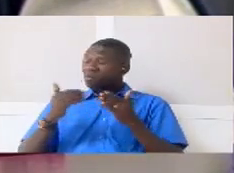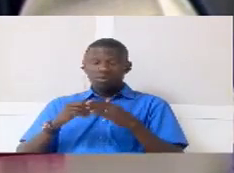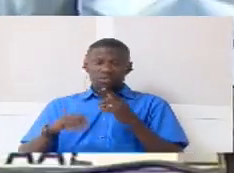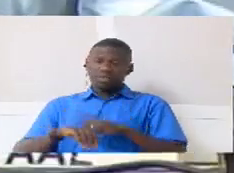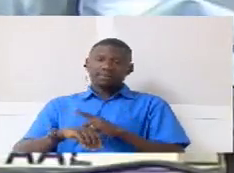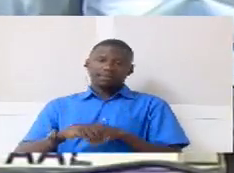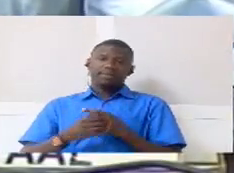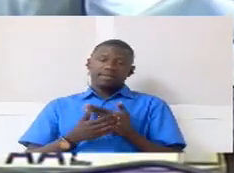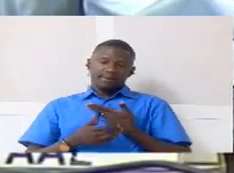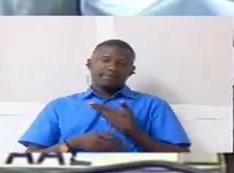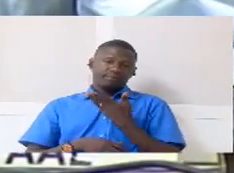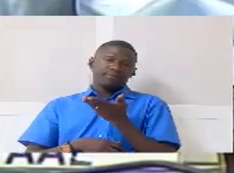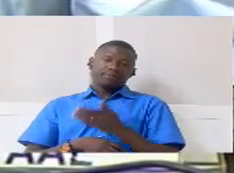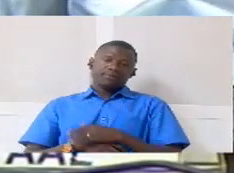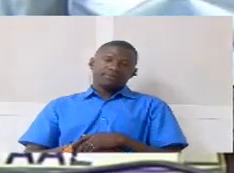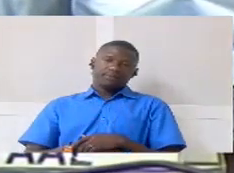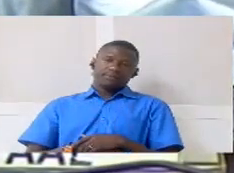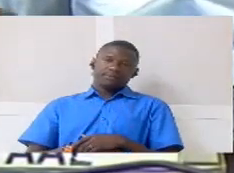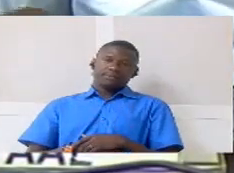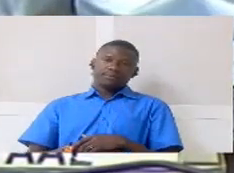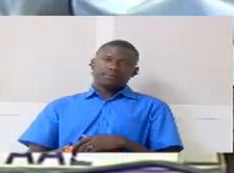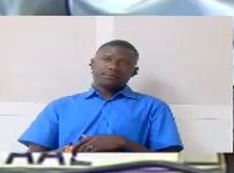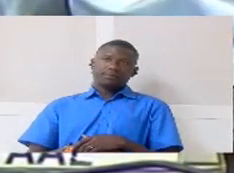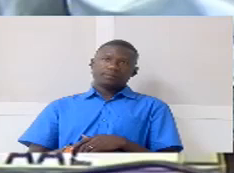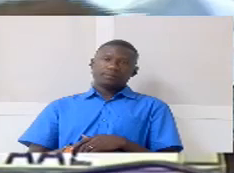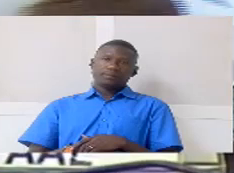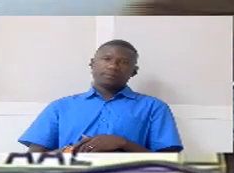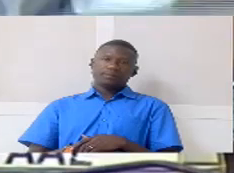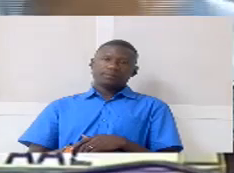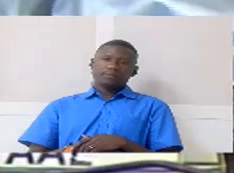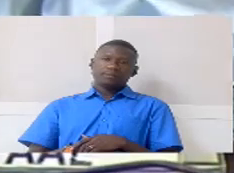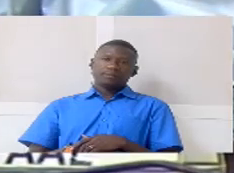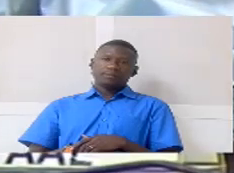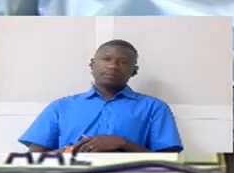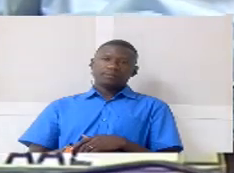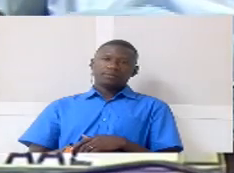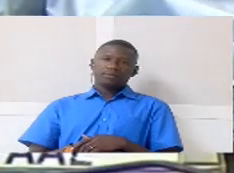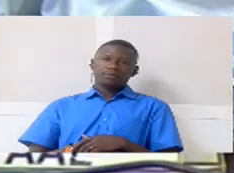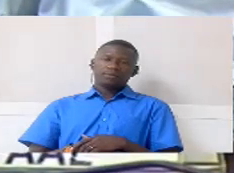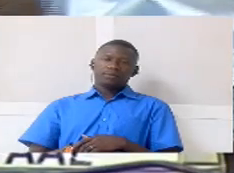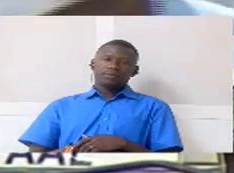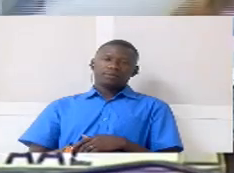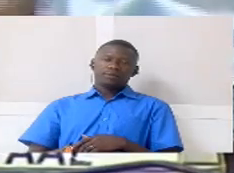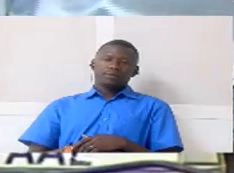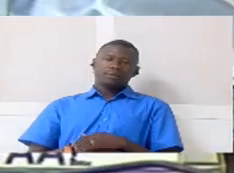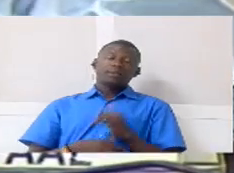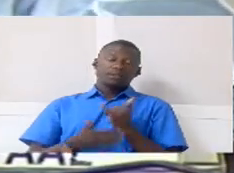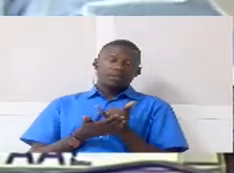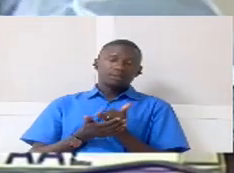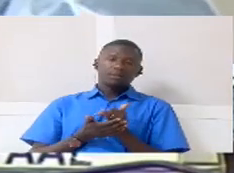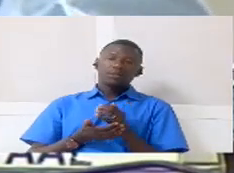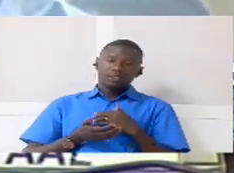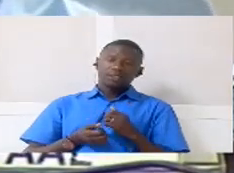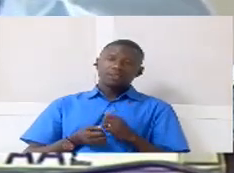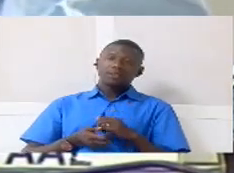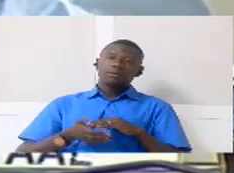And in fact, there is this pending cases of torture by